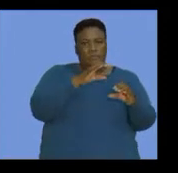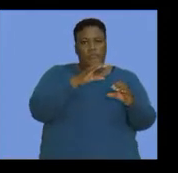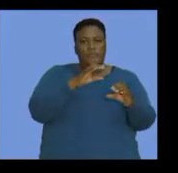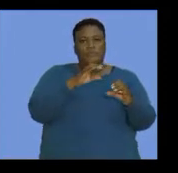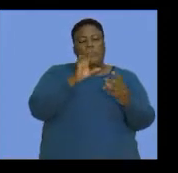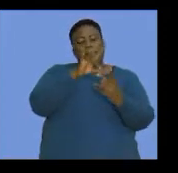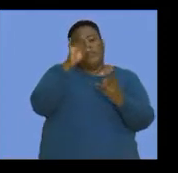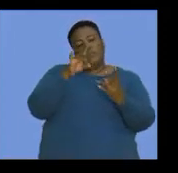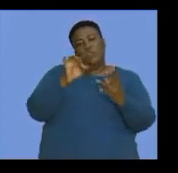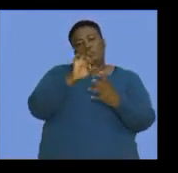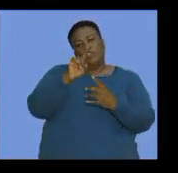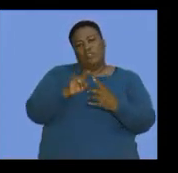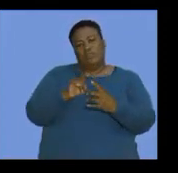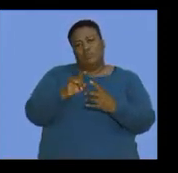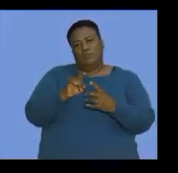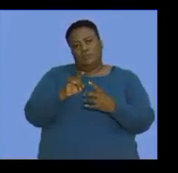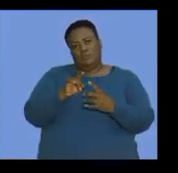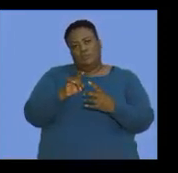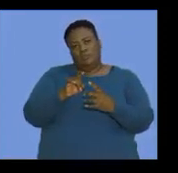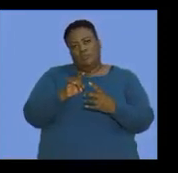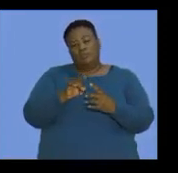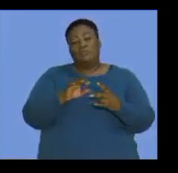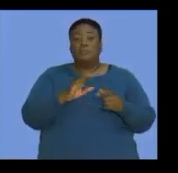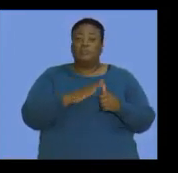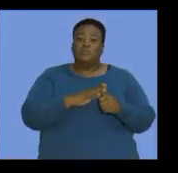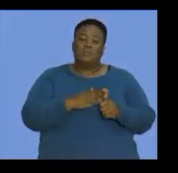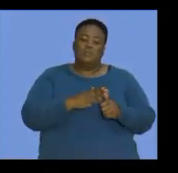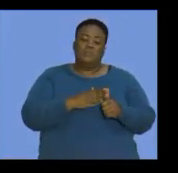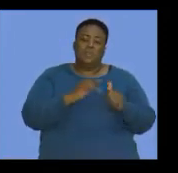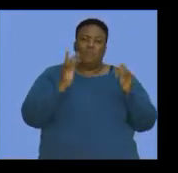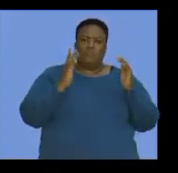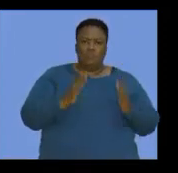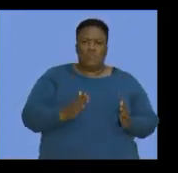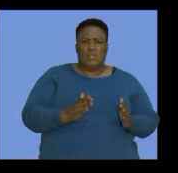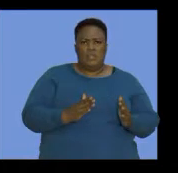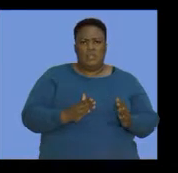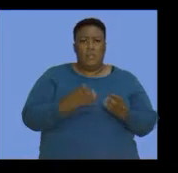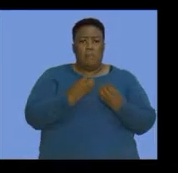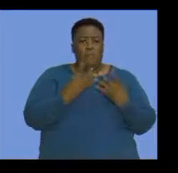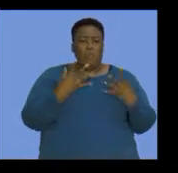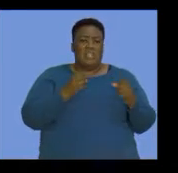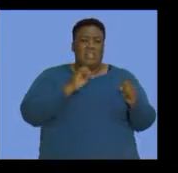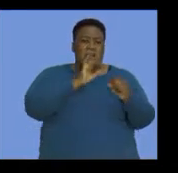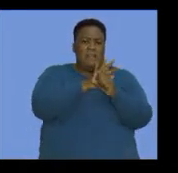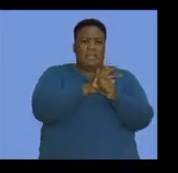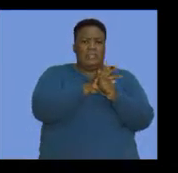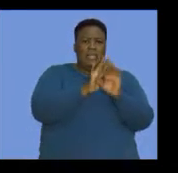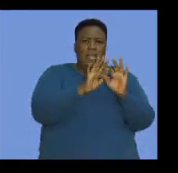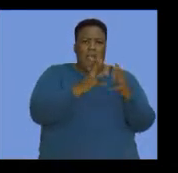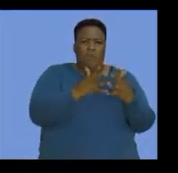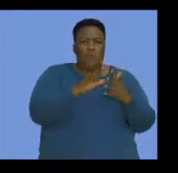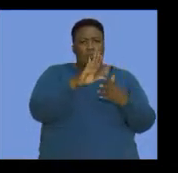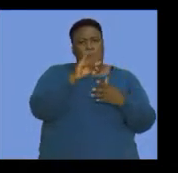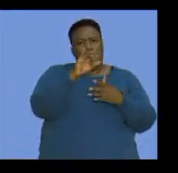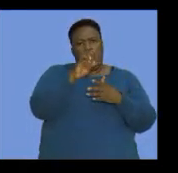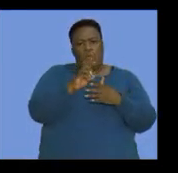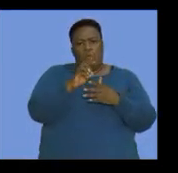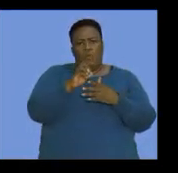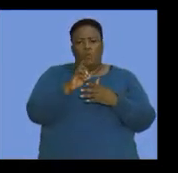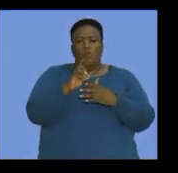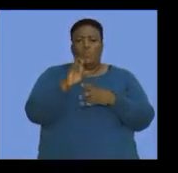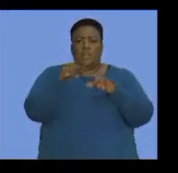choice question. So here we go. In what way are humans most impacting on the biodiversity